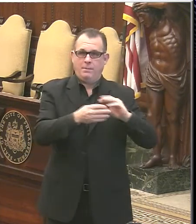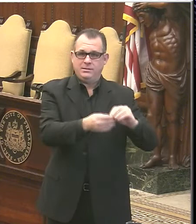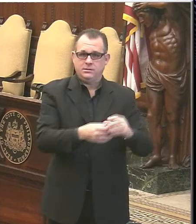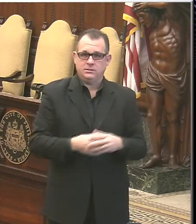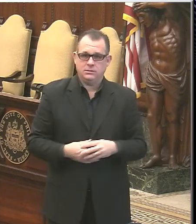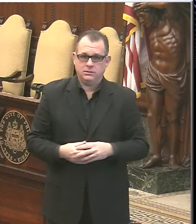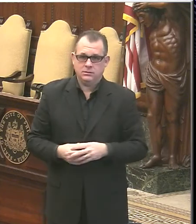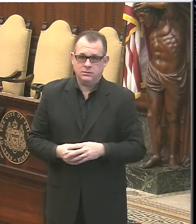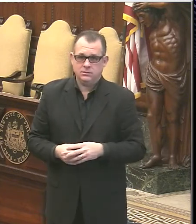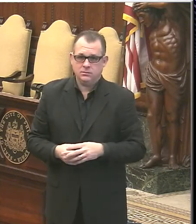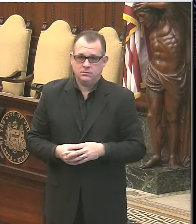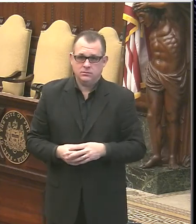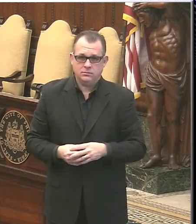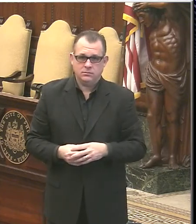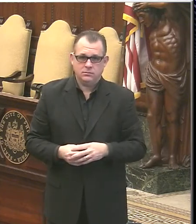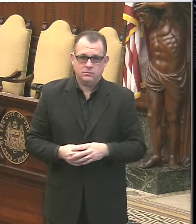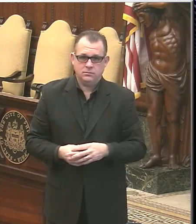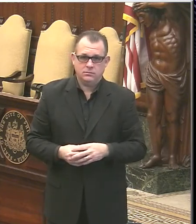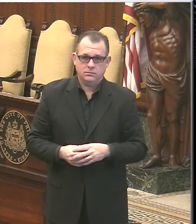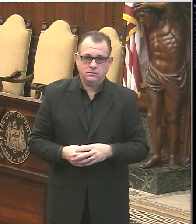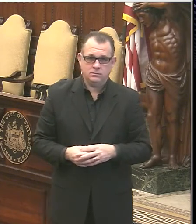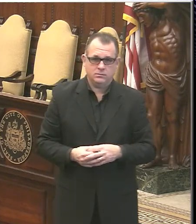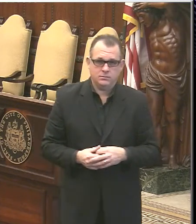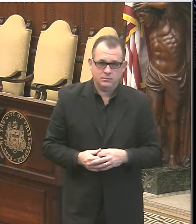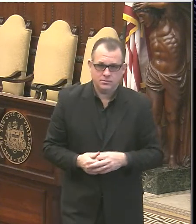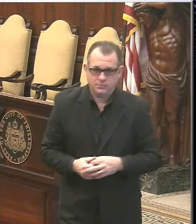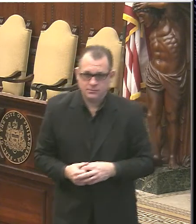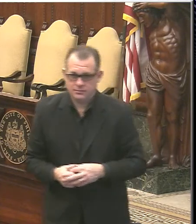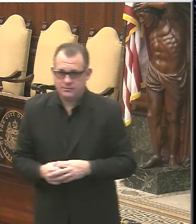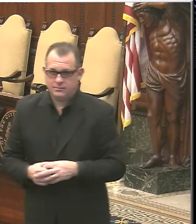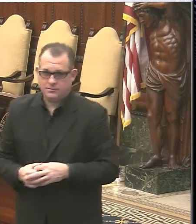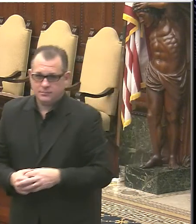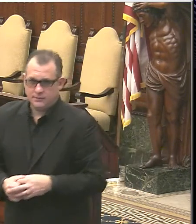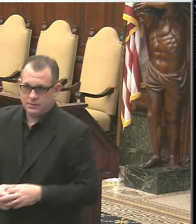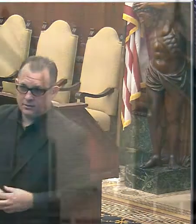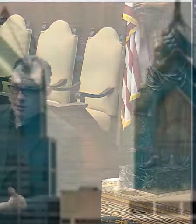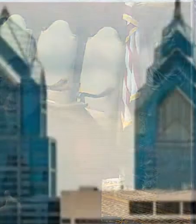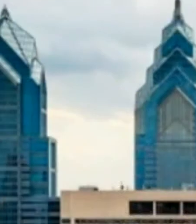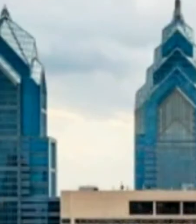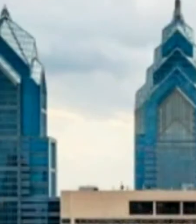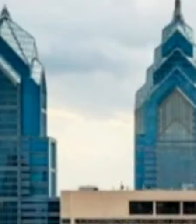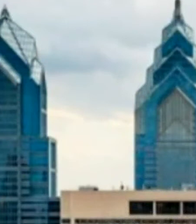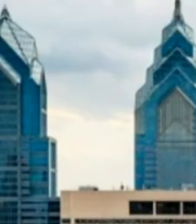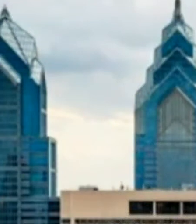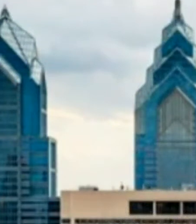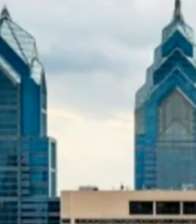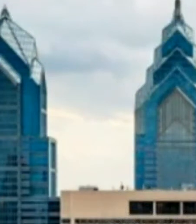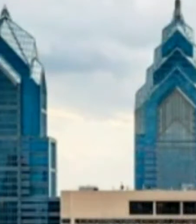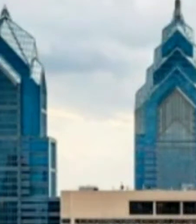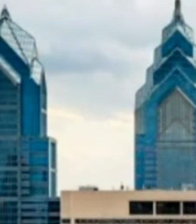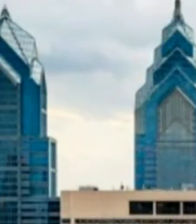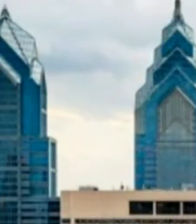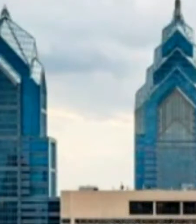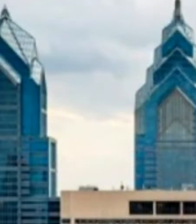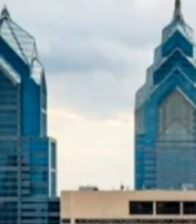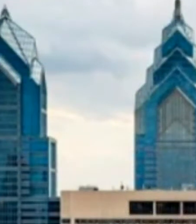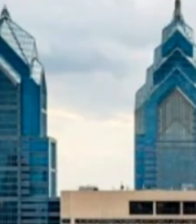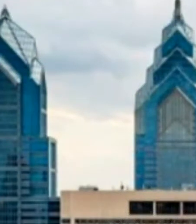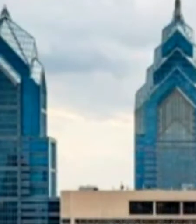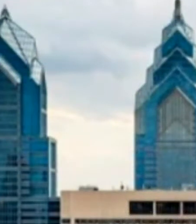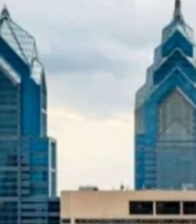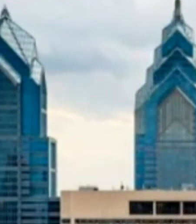and Dr. Farley's opening remarks. Palabras del alcalde Jim Kenney para el 12 de enero del